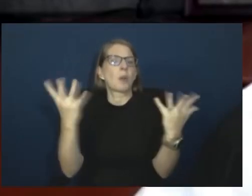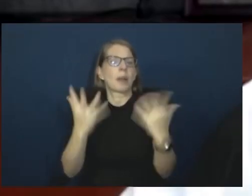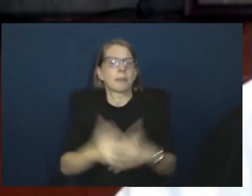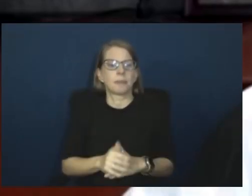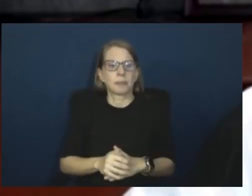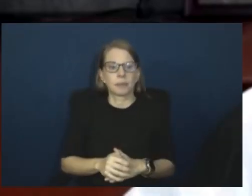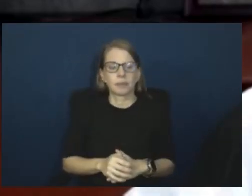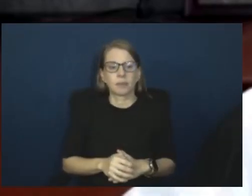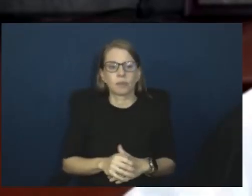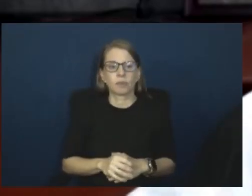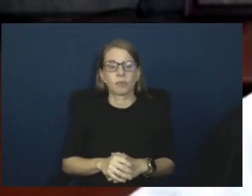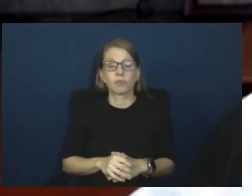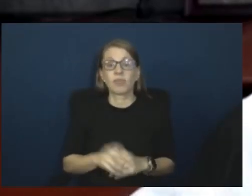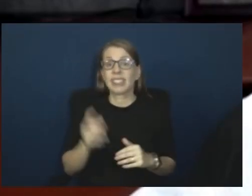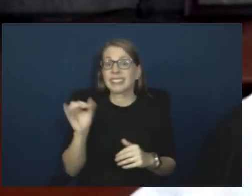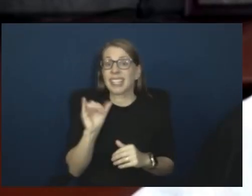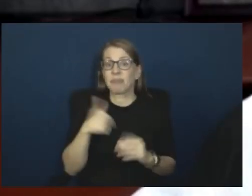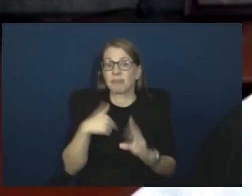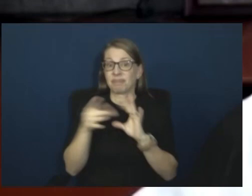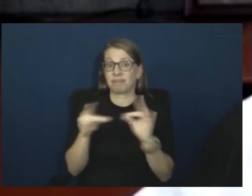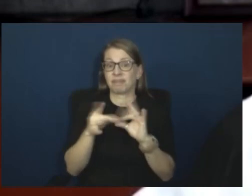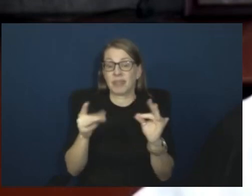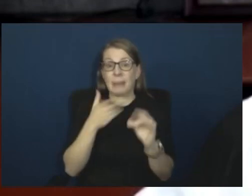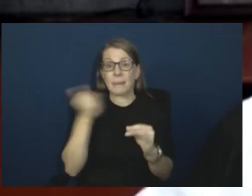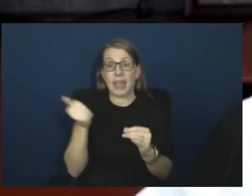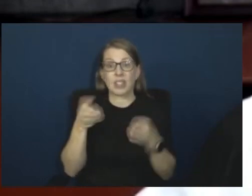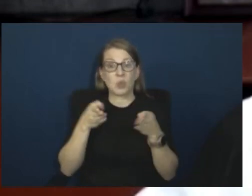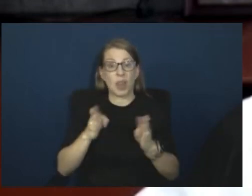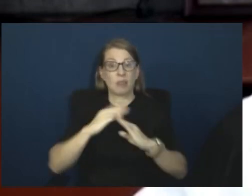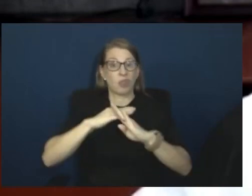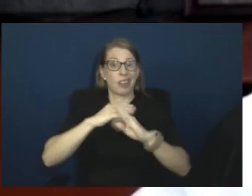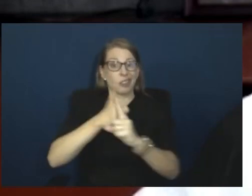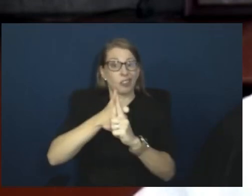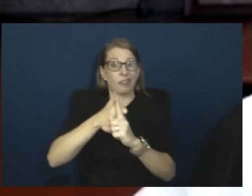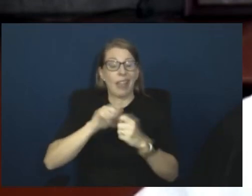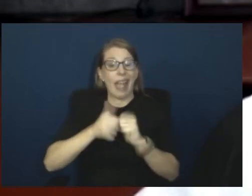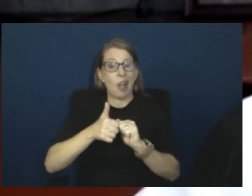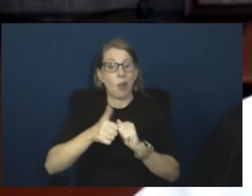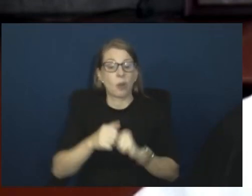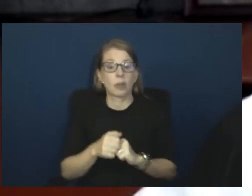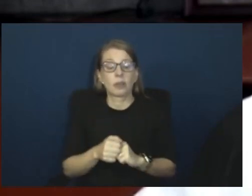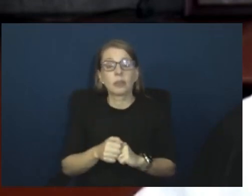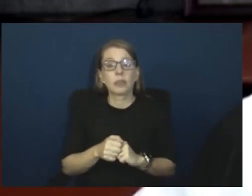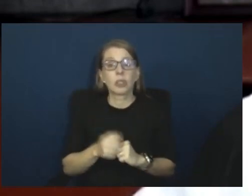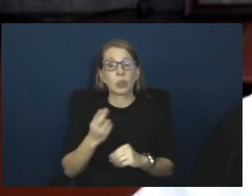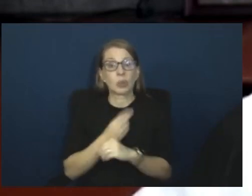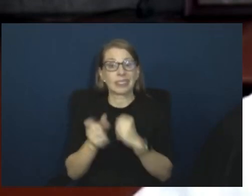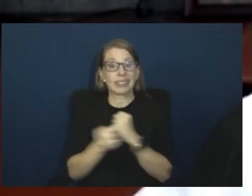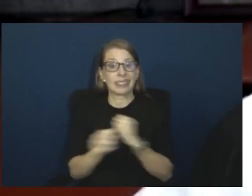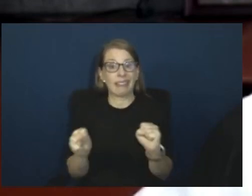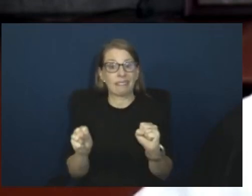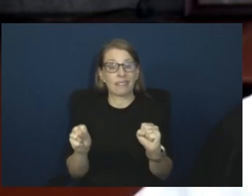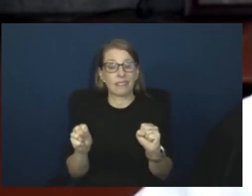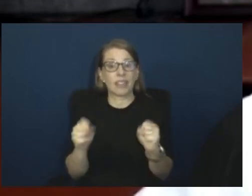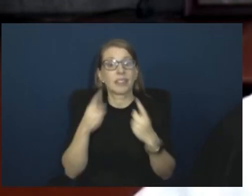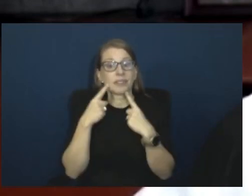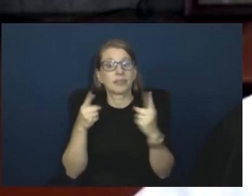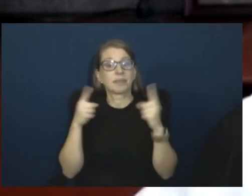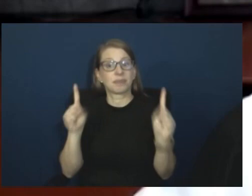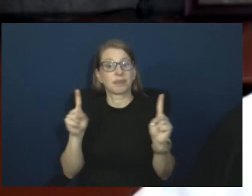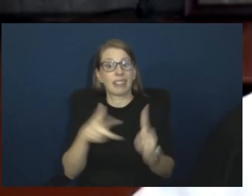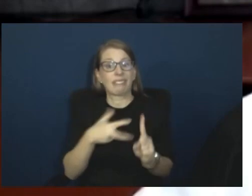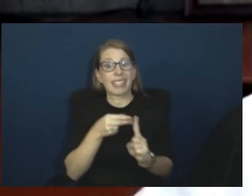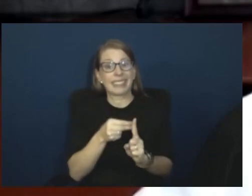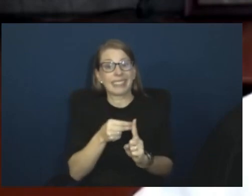As I just said, I think the best way to protect yourself is using a safe and efficacious